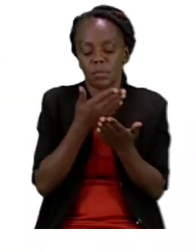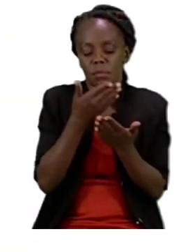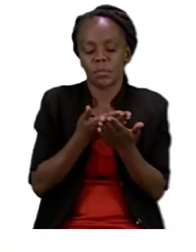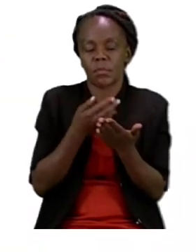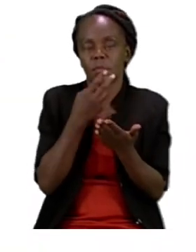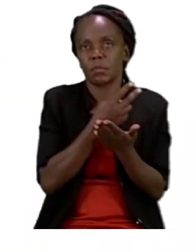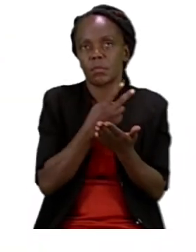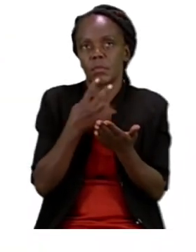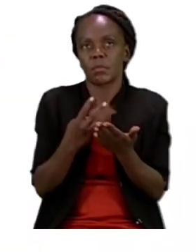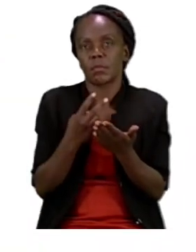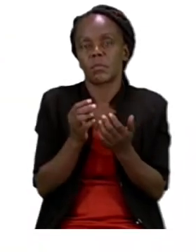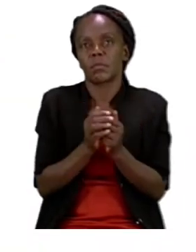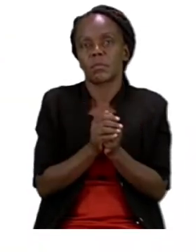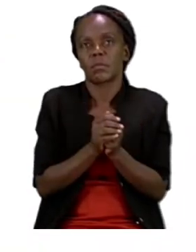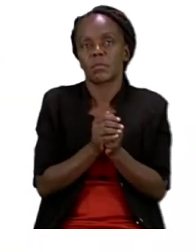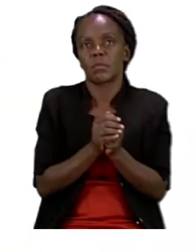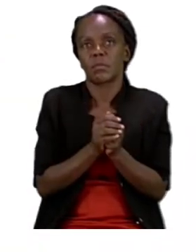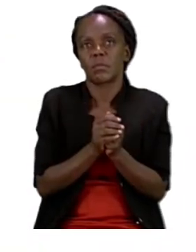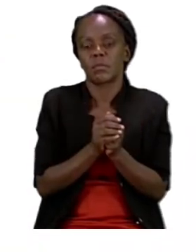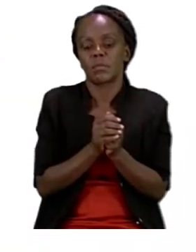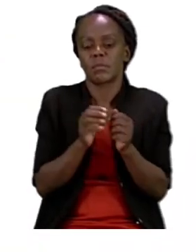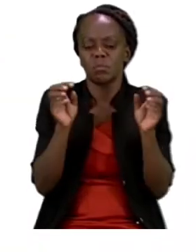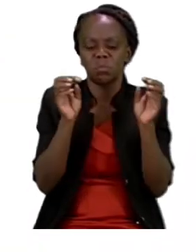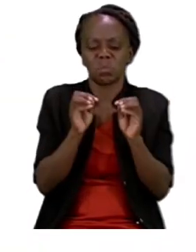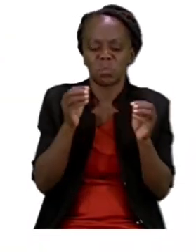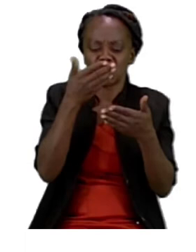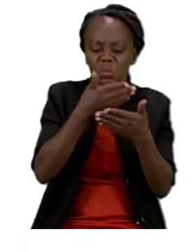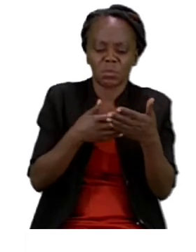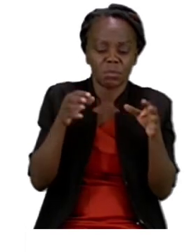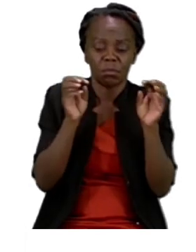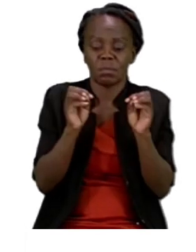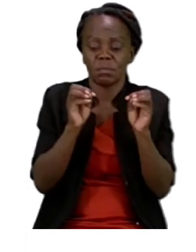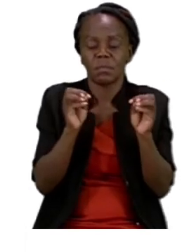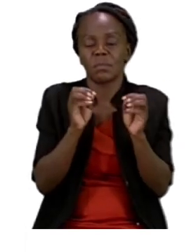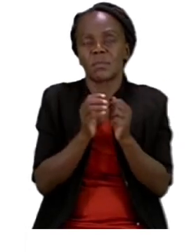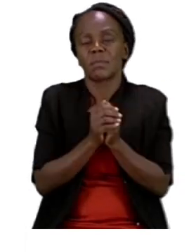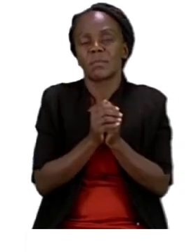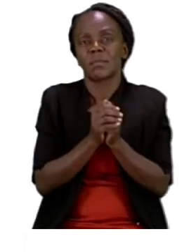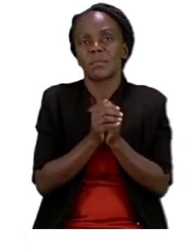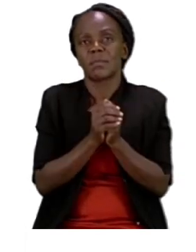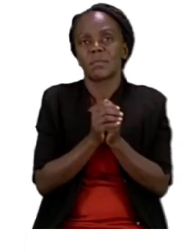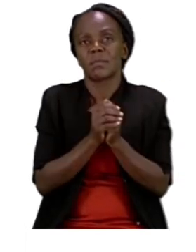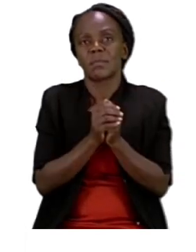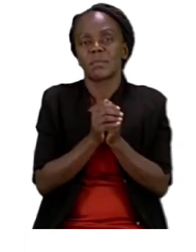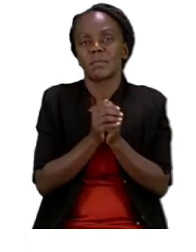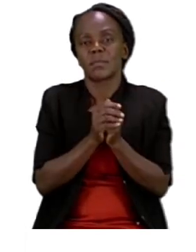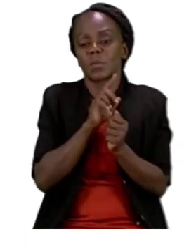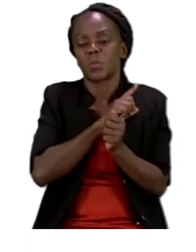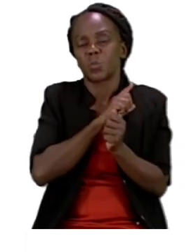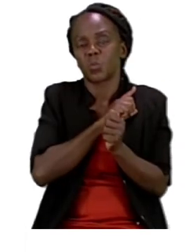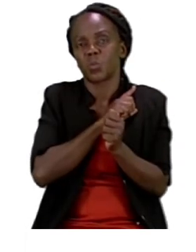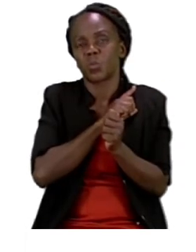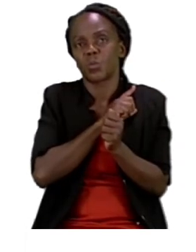22. On page 22, there's nothing! And that is because you are going to cut